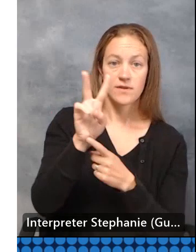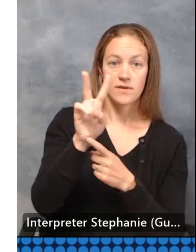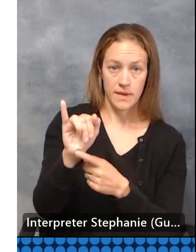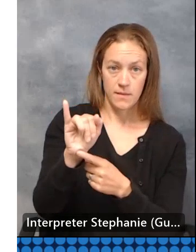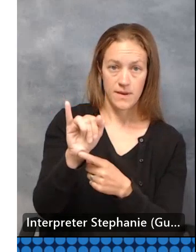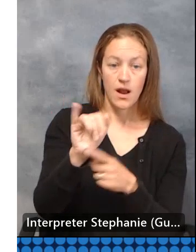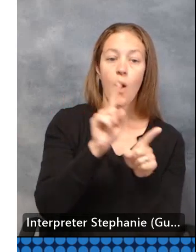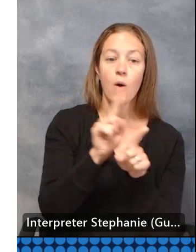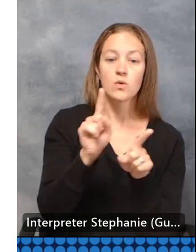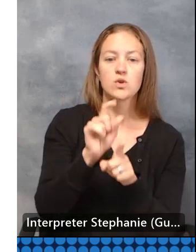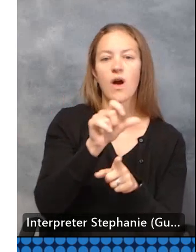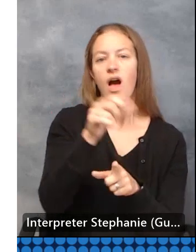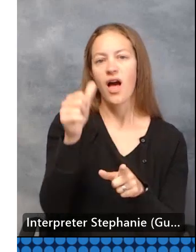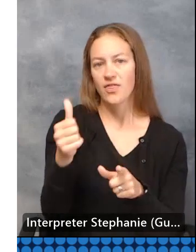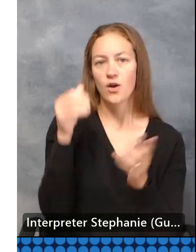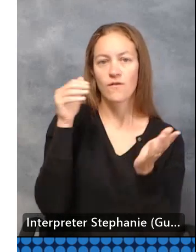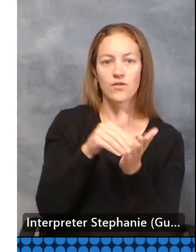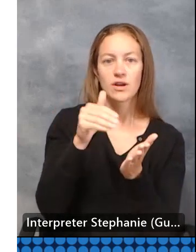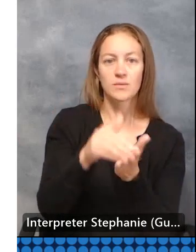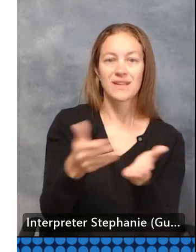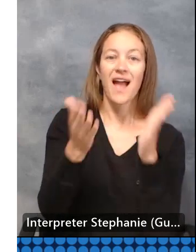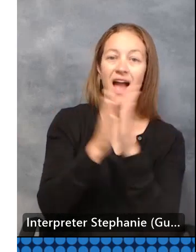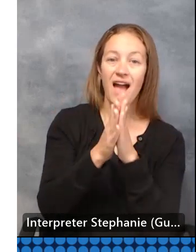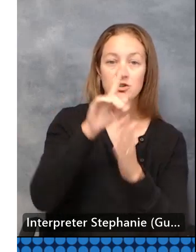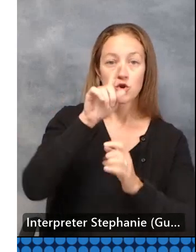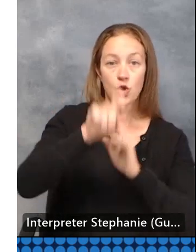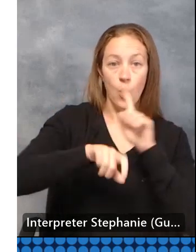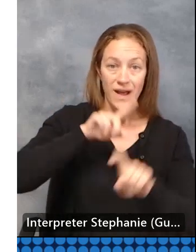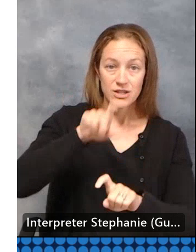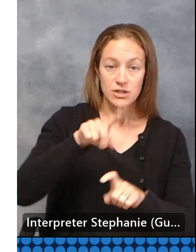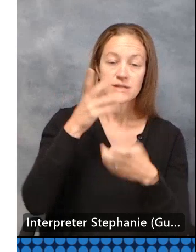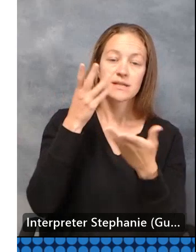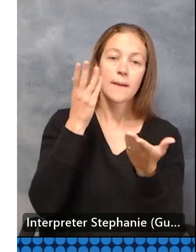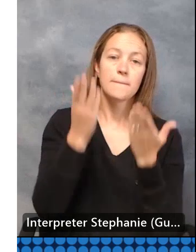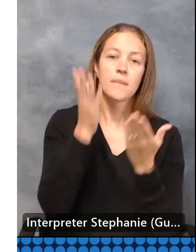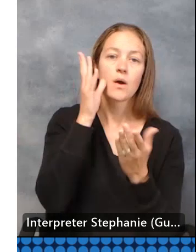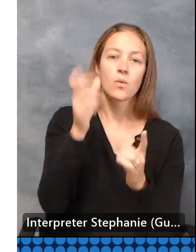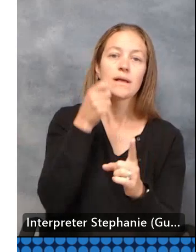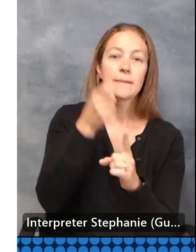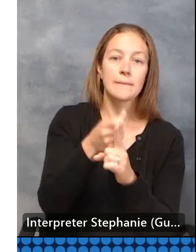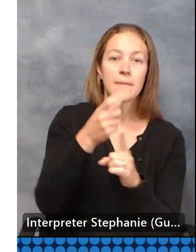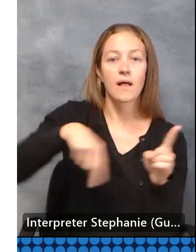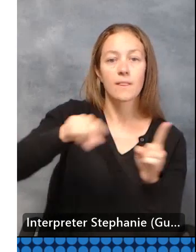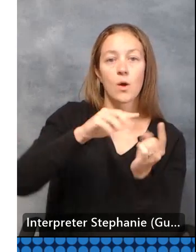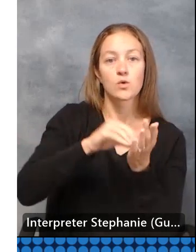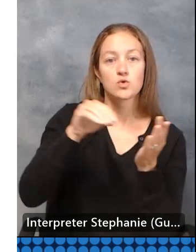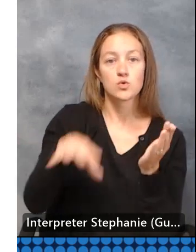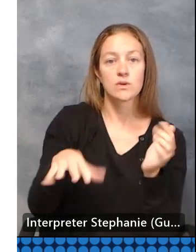and other frequently asked questions that may impact students with disabilities.